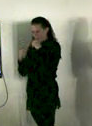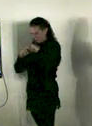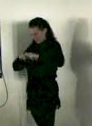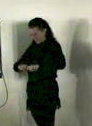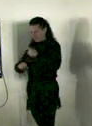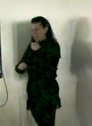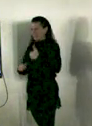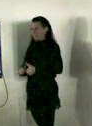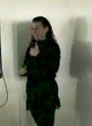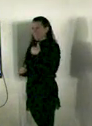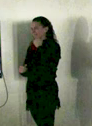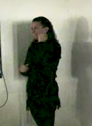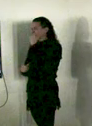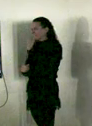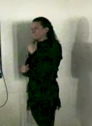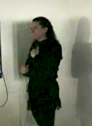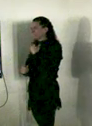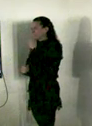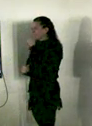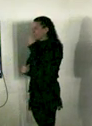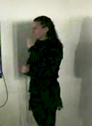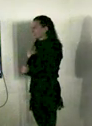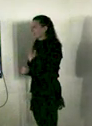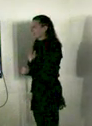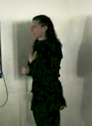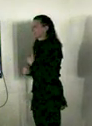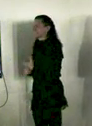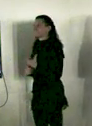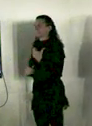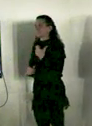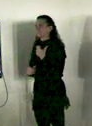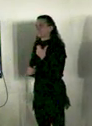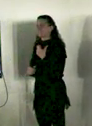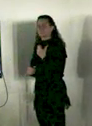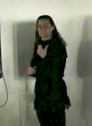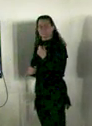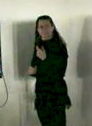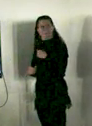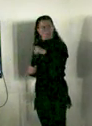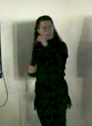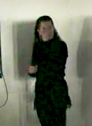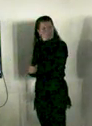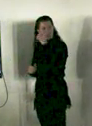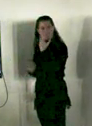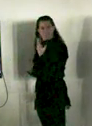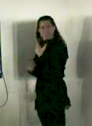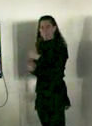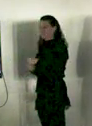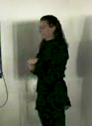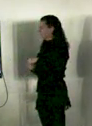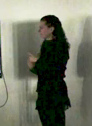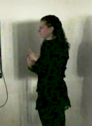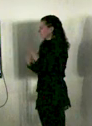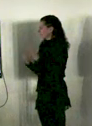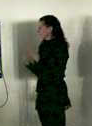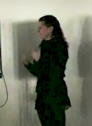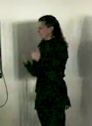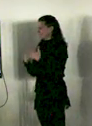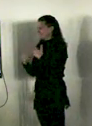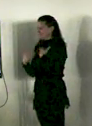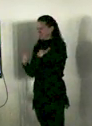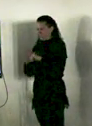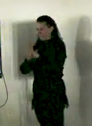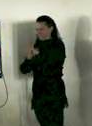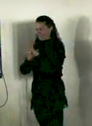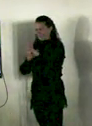you kind of don't really understand. So I thought, you know, this doesn't really matter to me. Like, does it